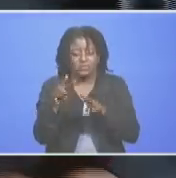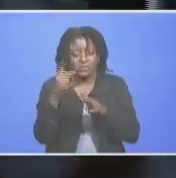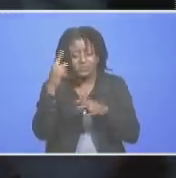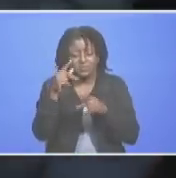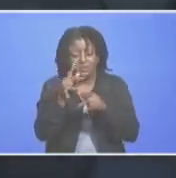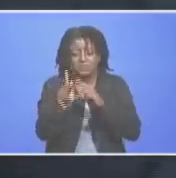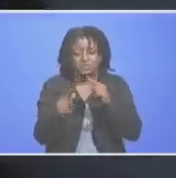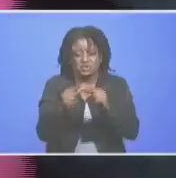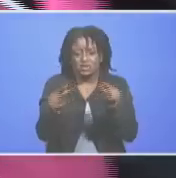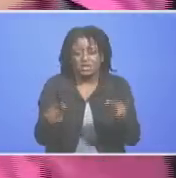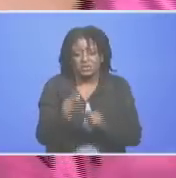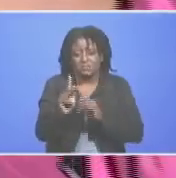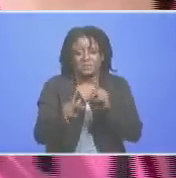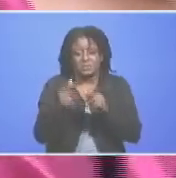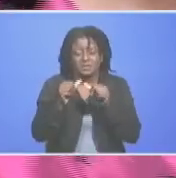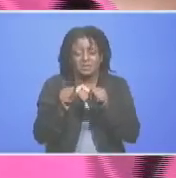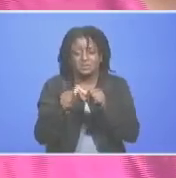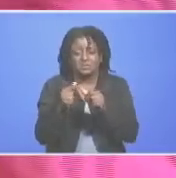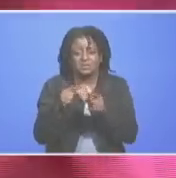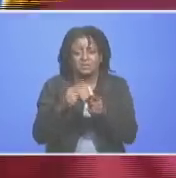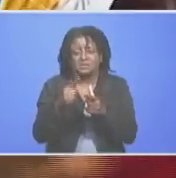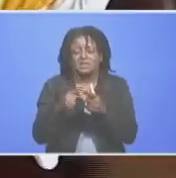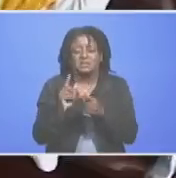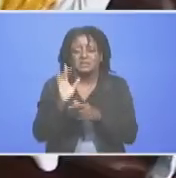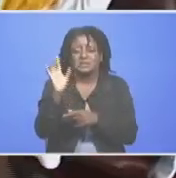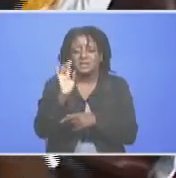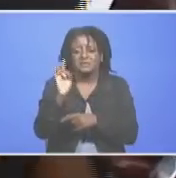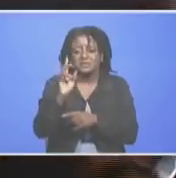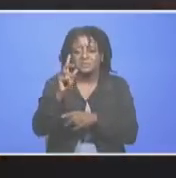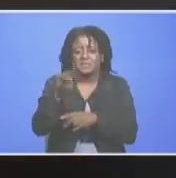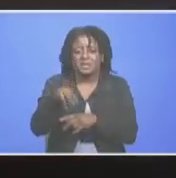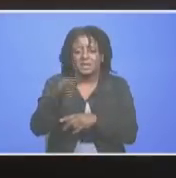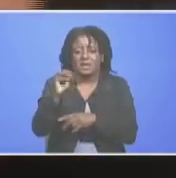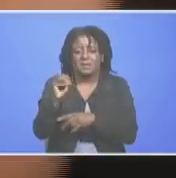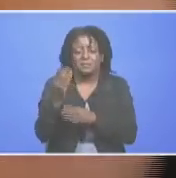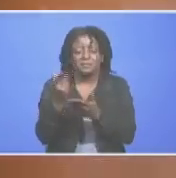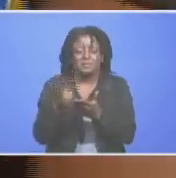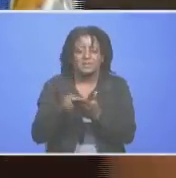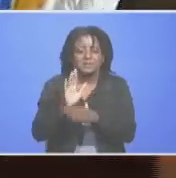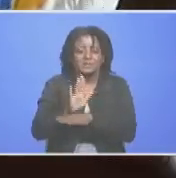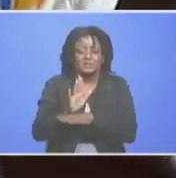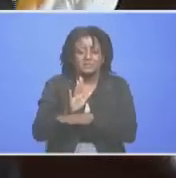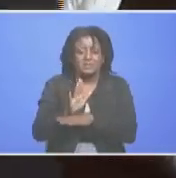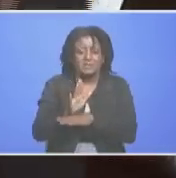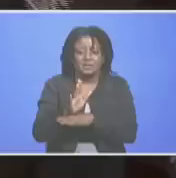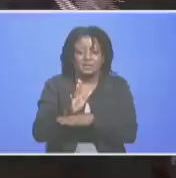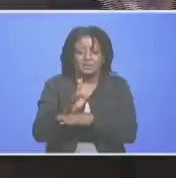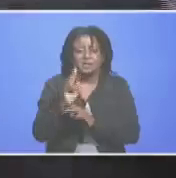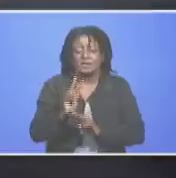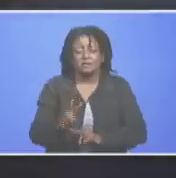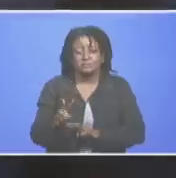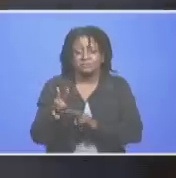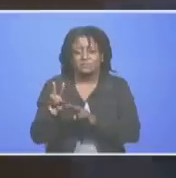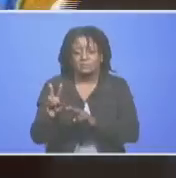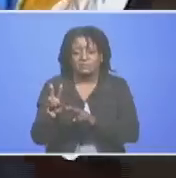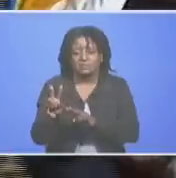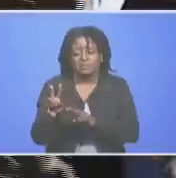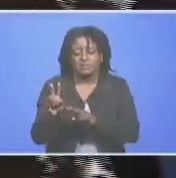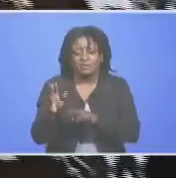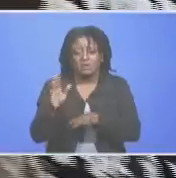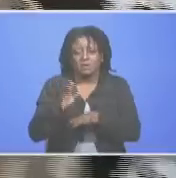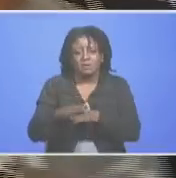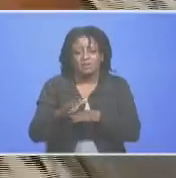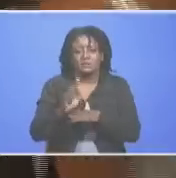this evening. A state-recognized funeral for the former senator and former president of the Straw Vendors Association will be